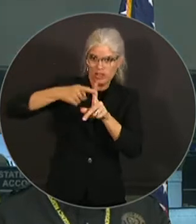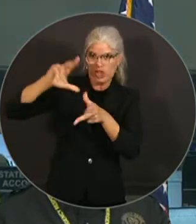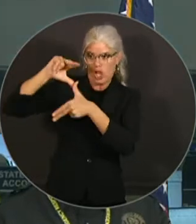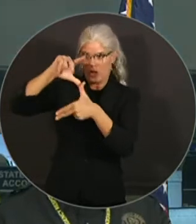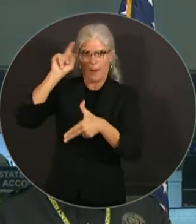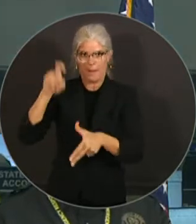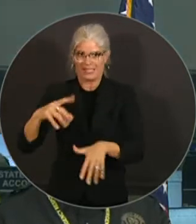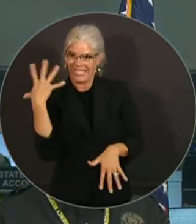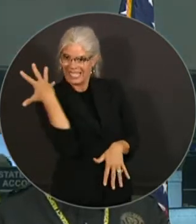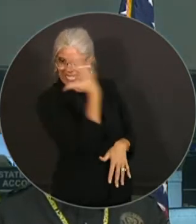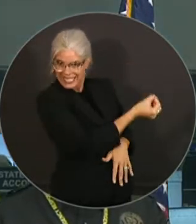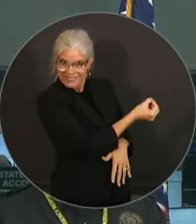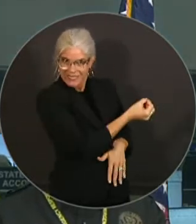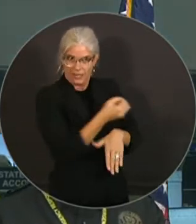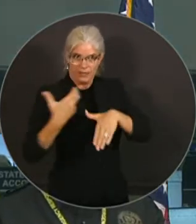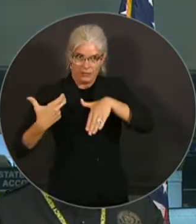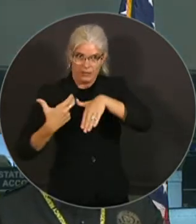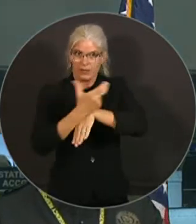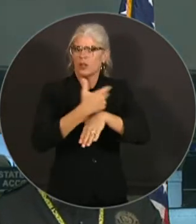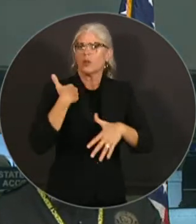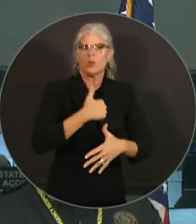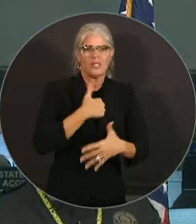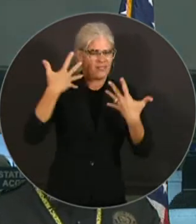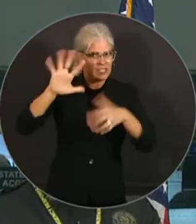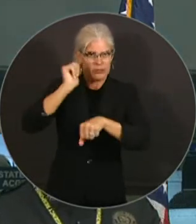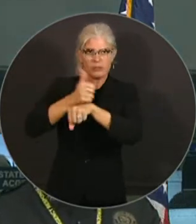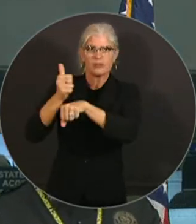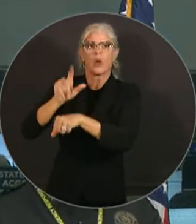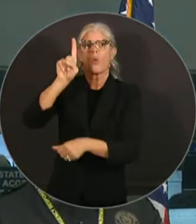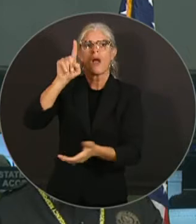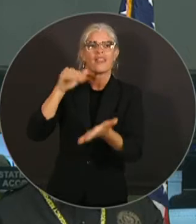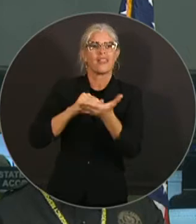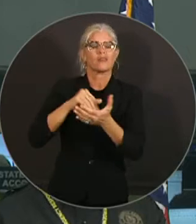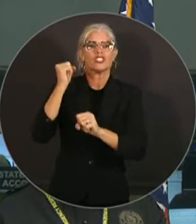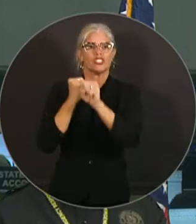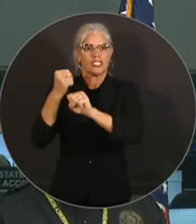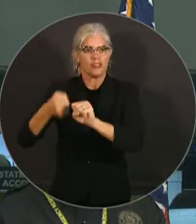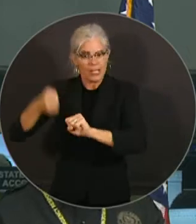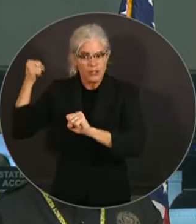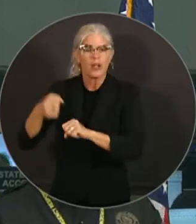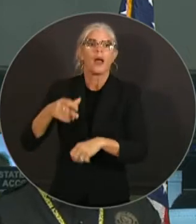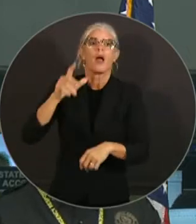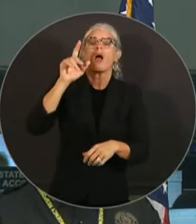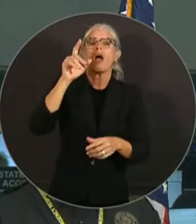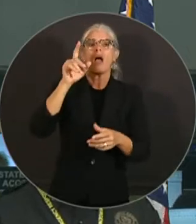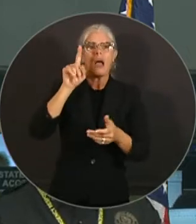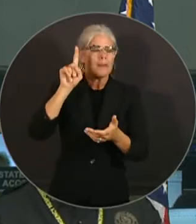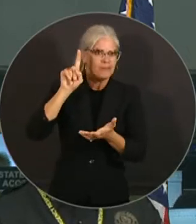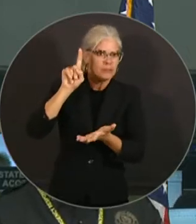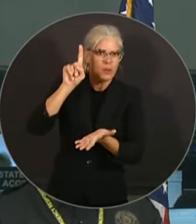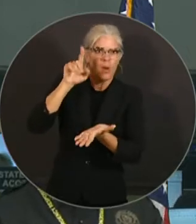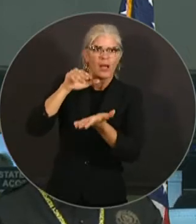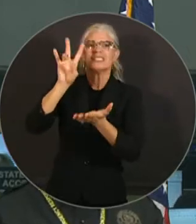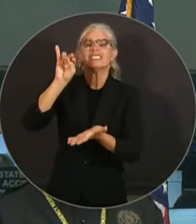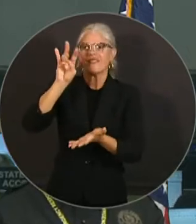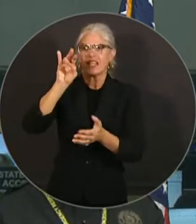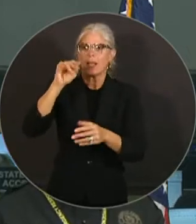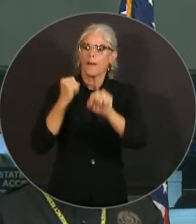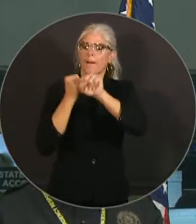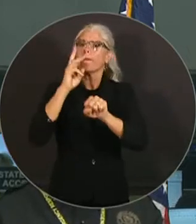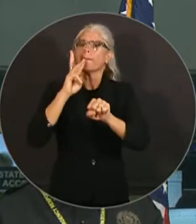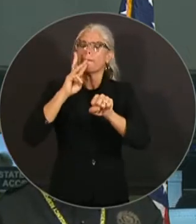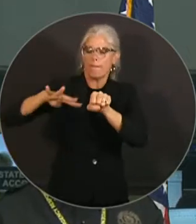We've staged over 1,000 generators, nearly 70 pumps to respond to this storm, and we are ready to go. We've been in very